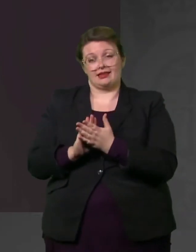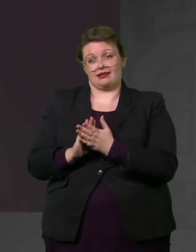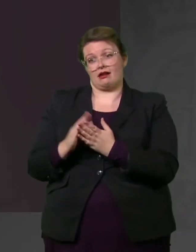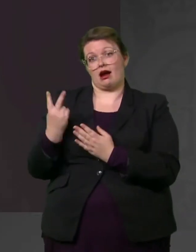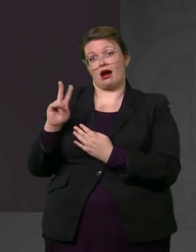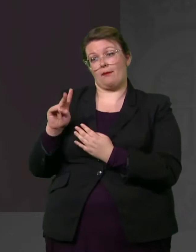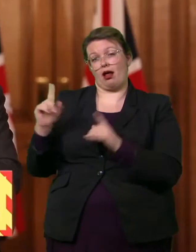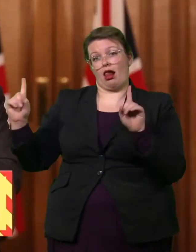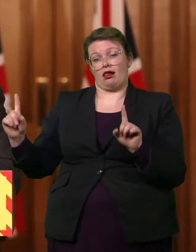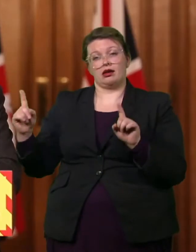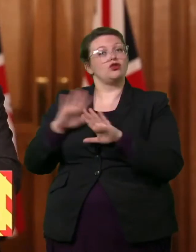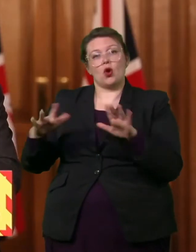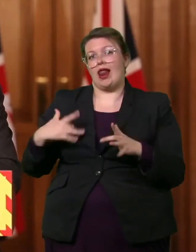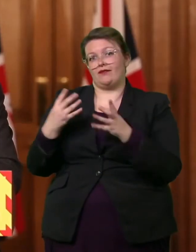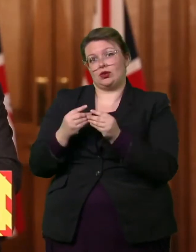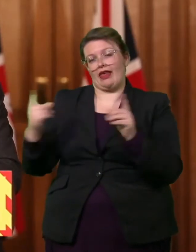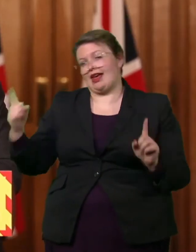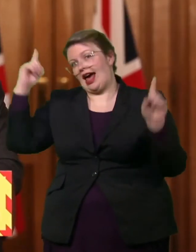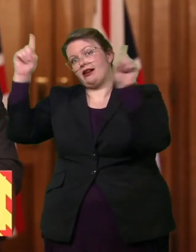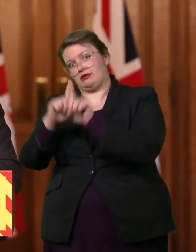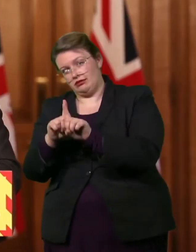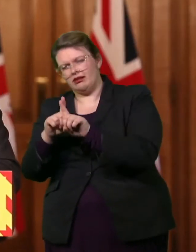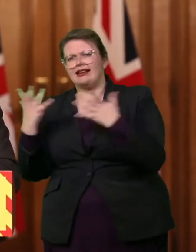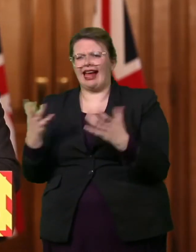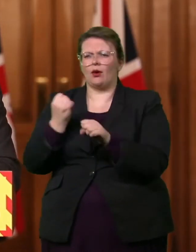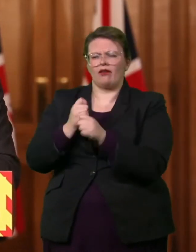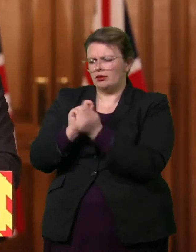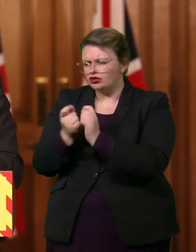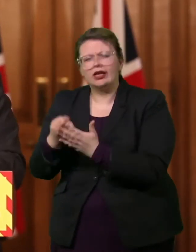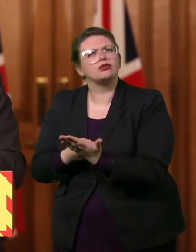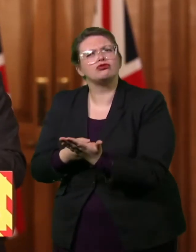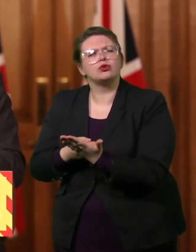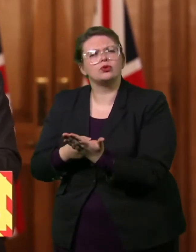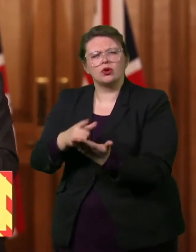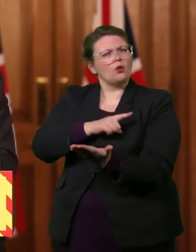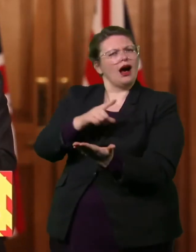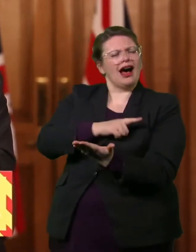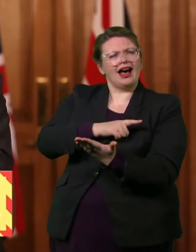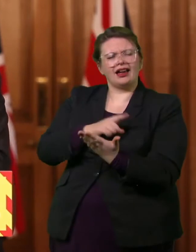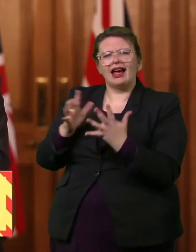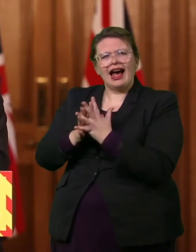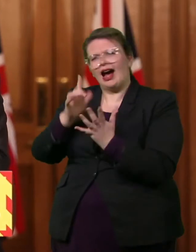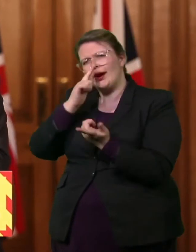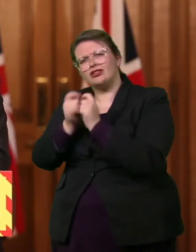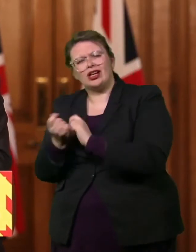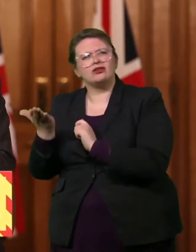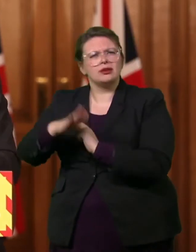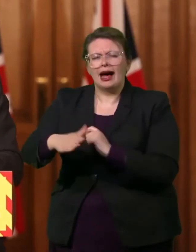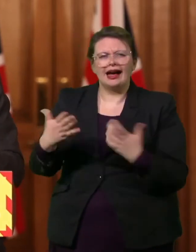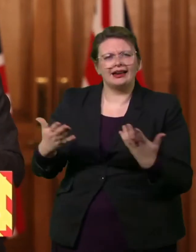social contact? Well, thanks, Hannah. We made the change that we did